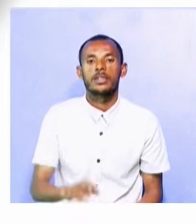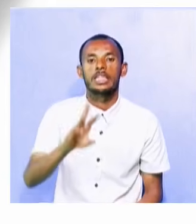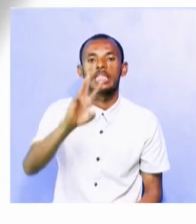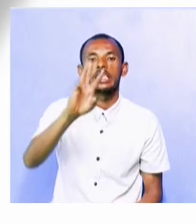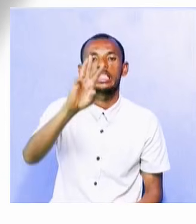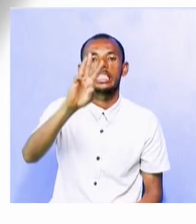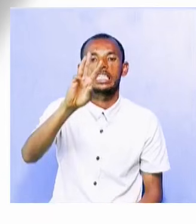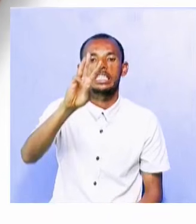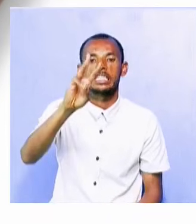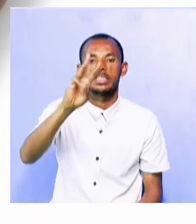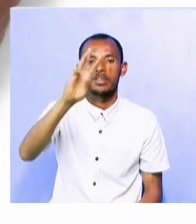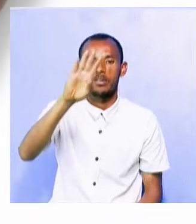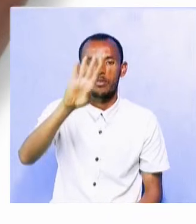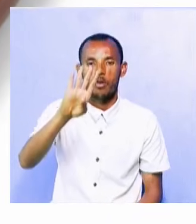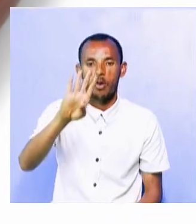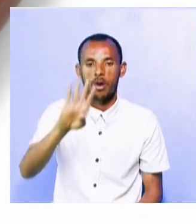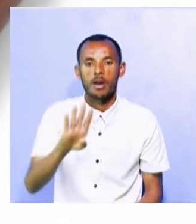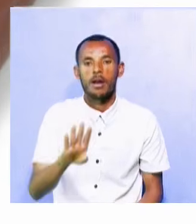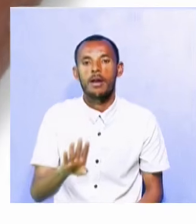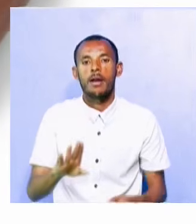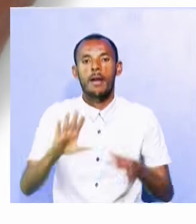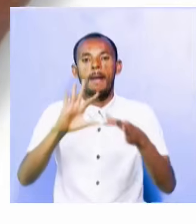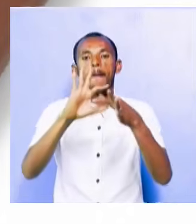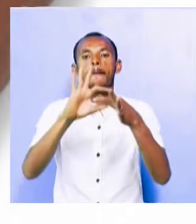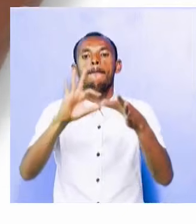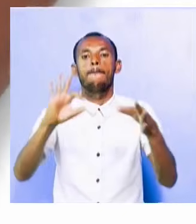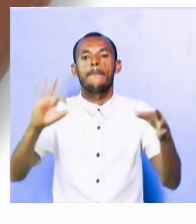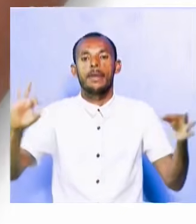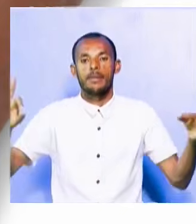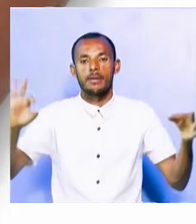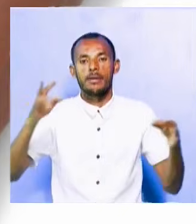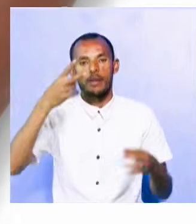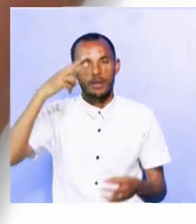64 meter cube,